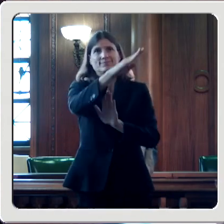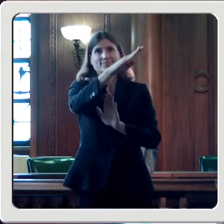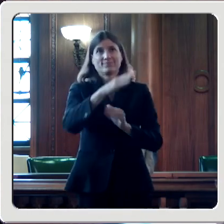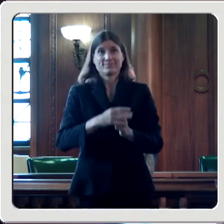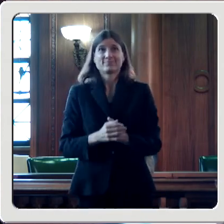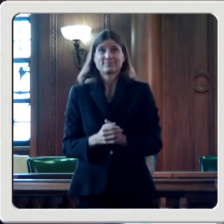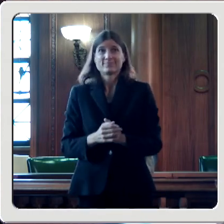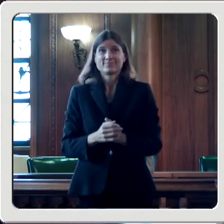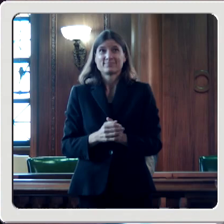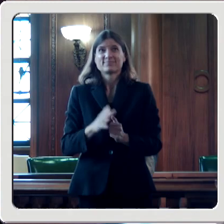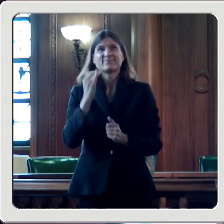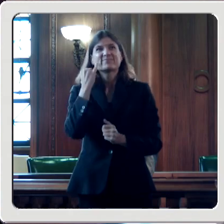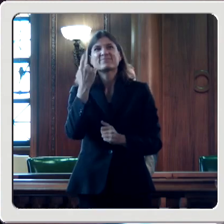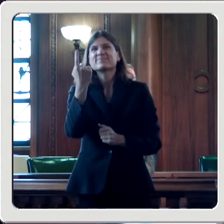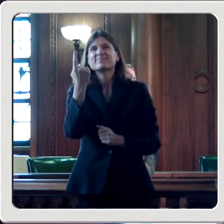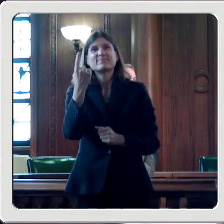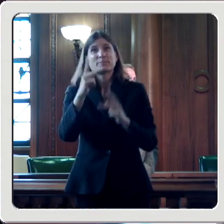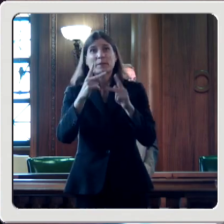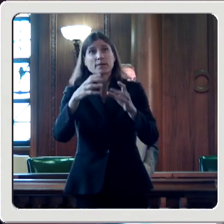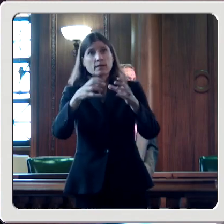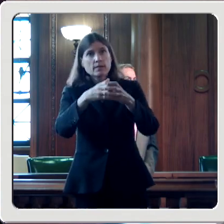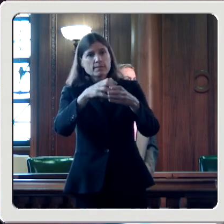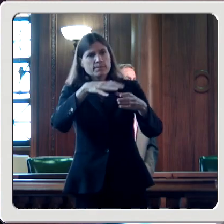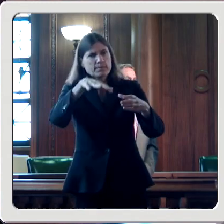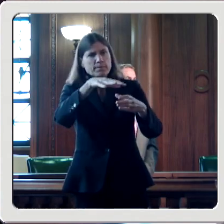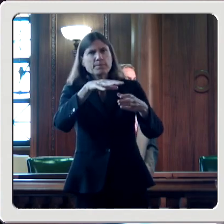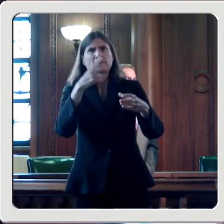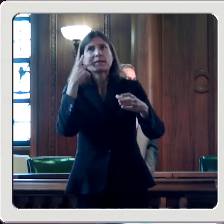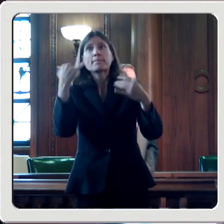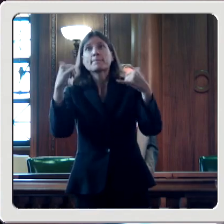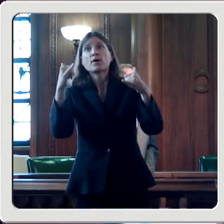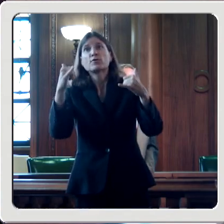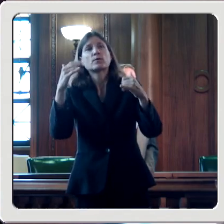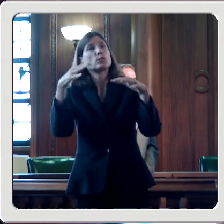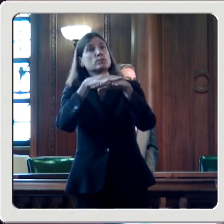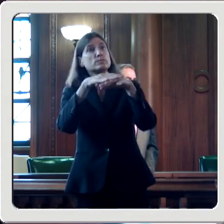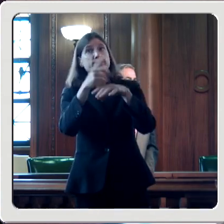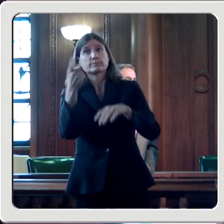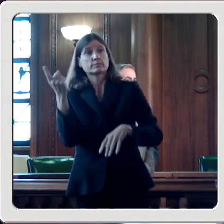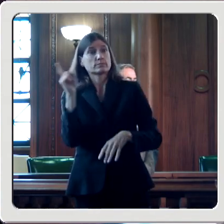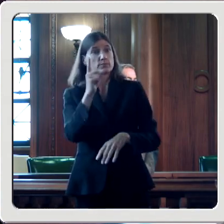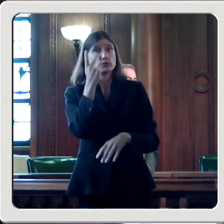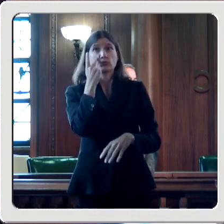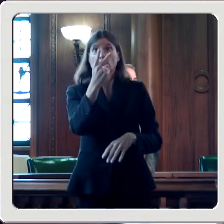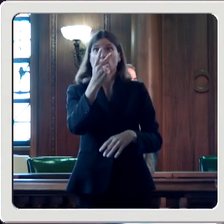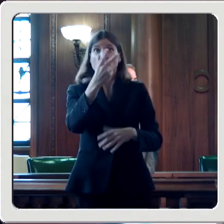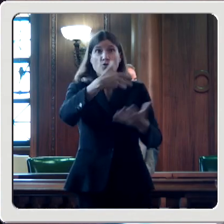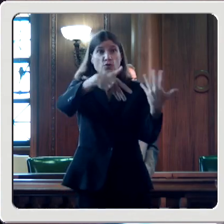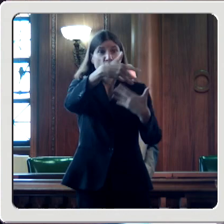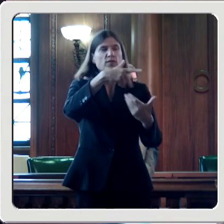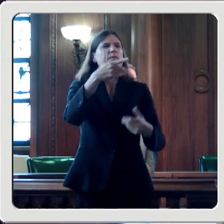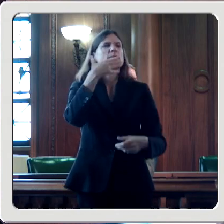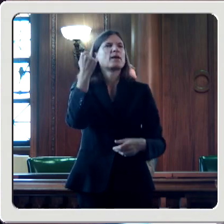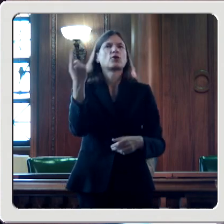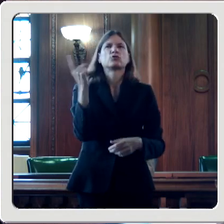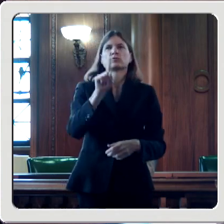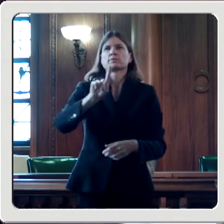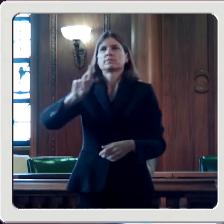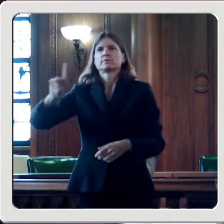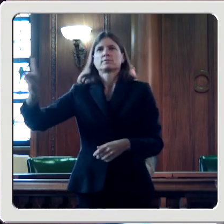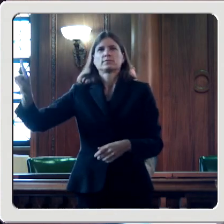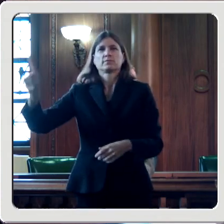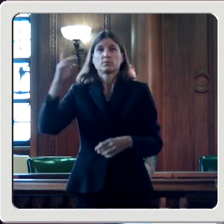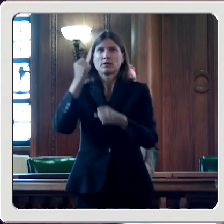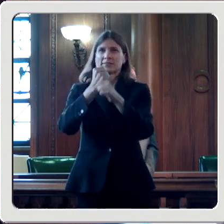remaining infections and possibly work towards extinguishing this as soon as we can. At